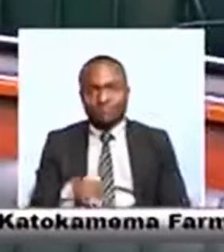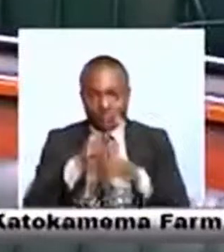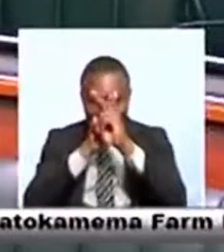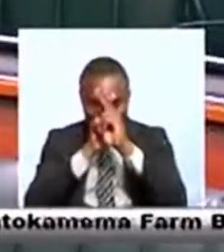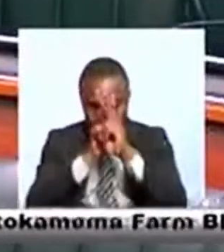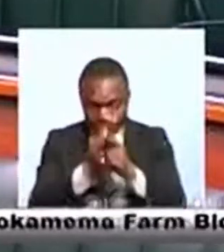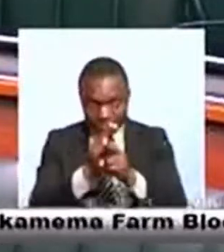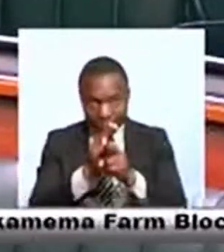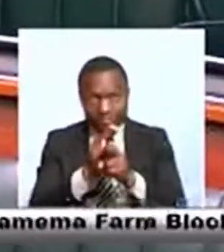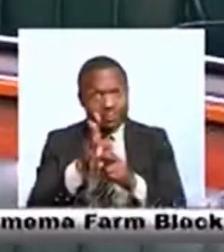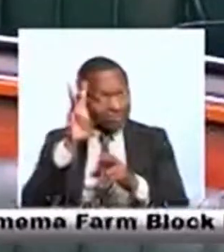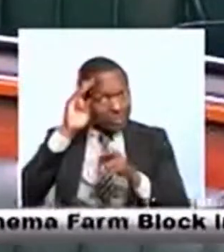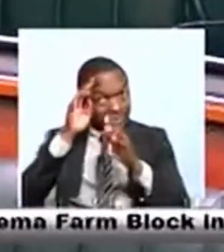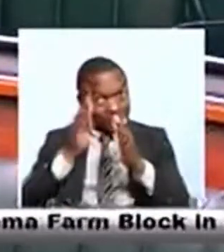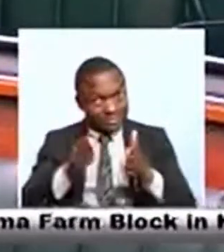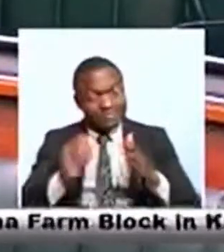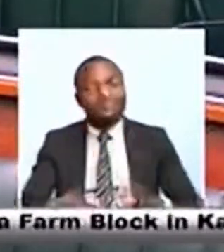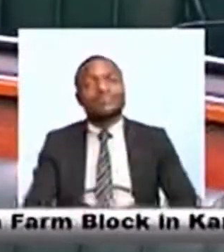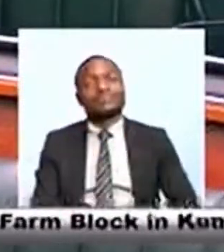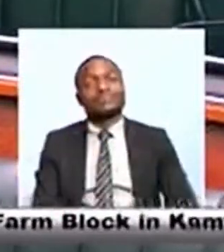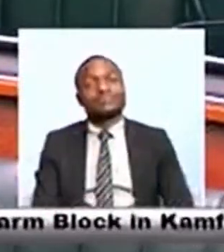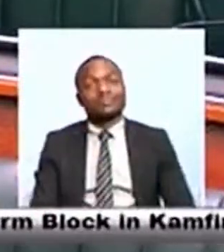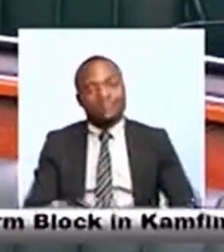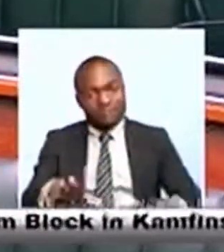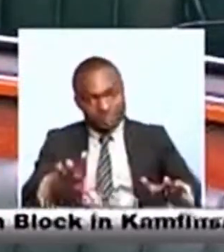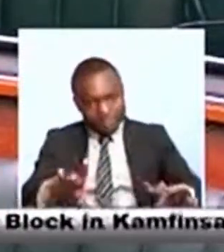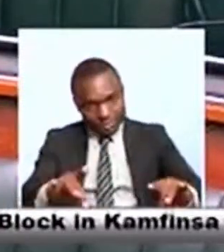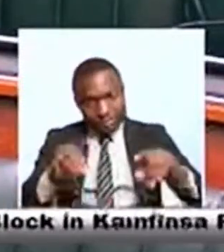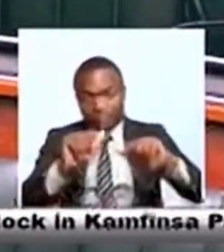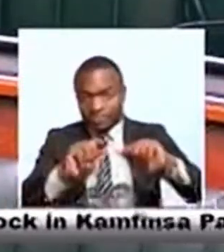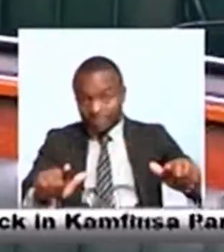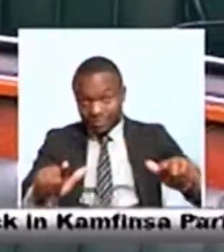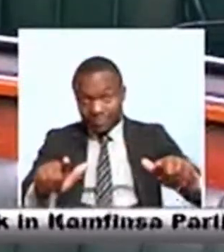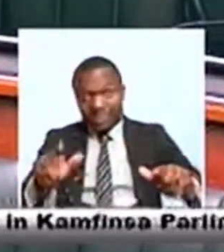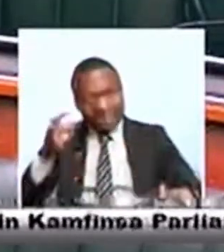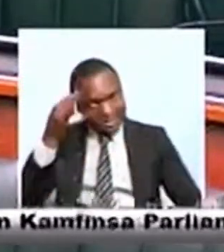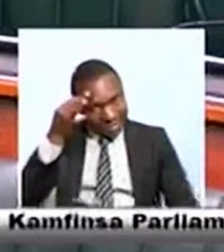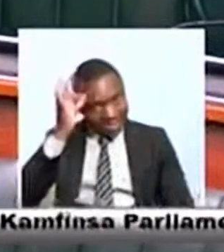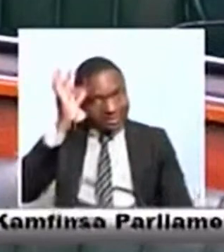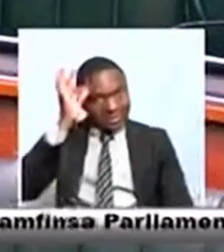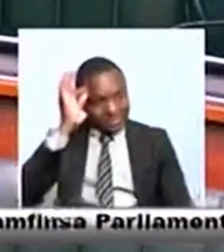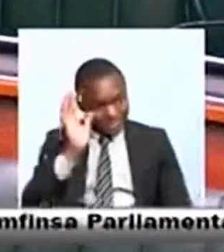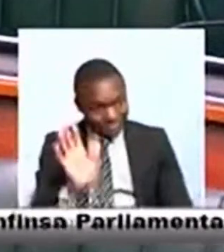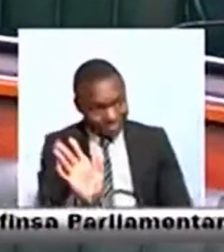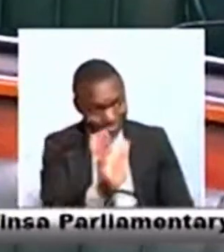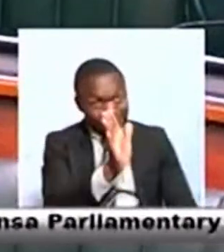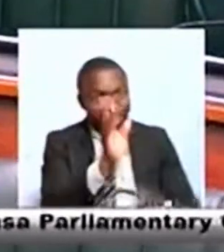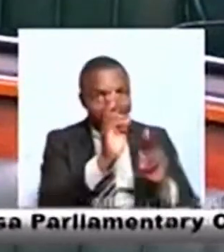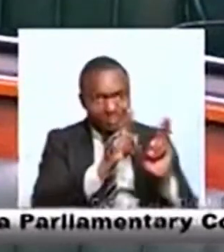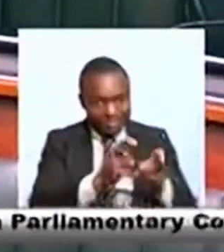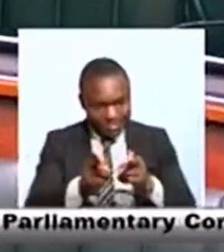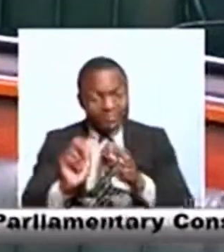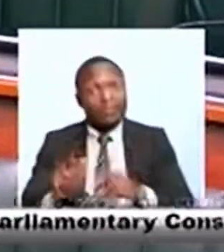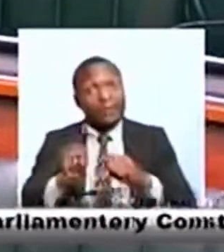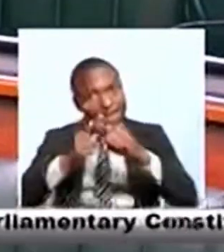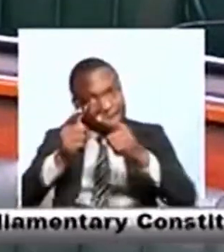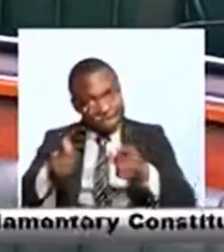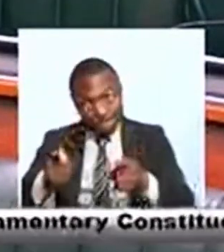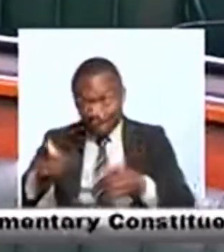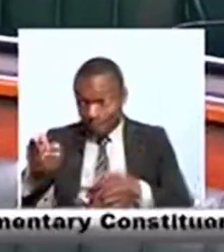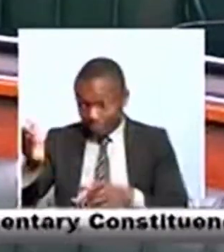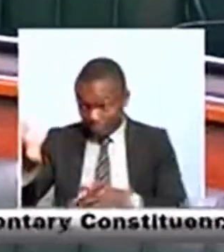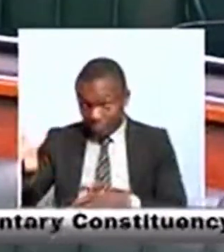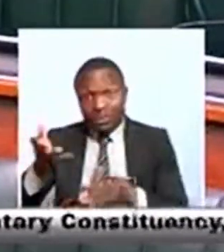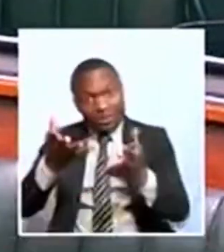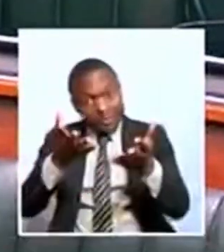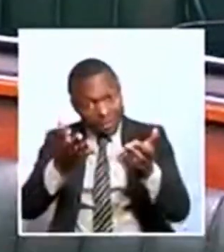Honorable Minister of Lands, I take note of your response, but I want to